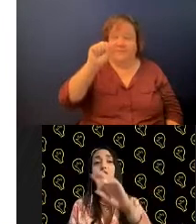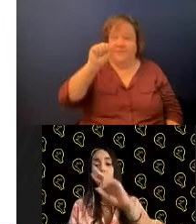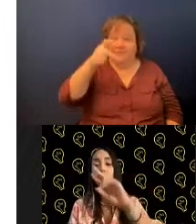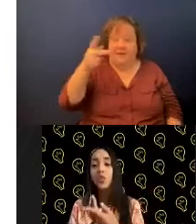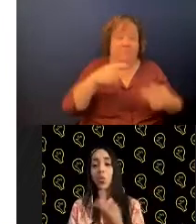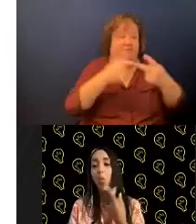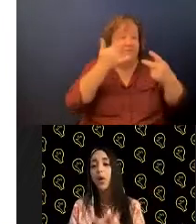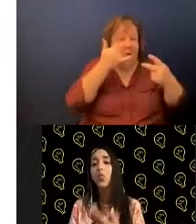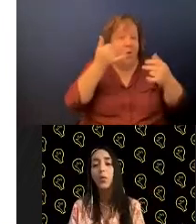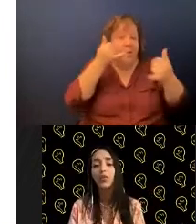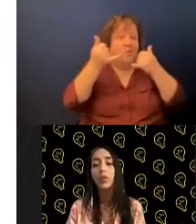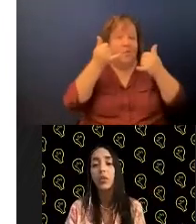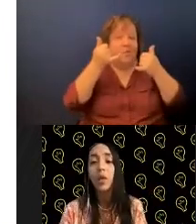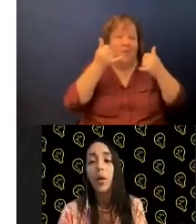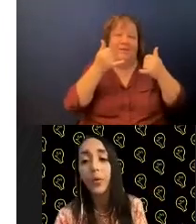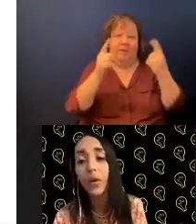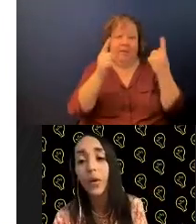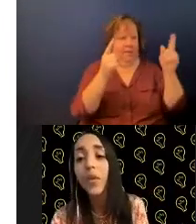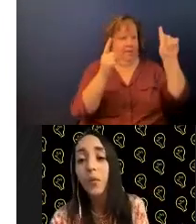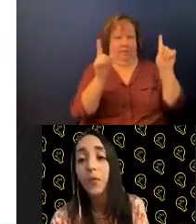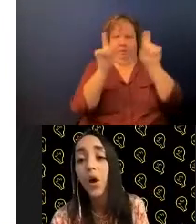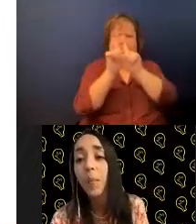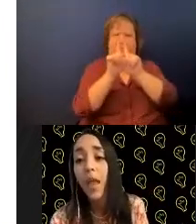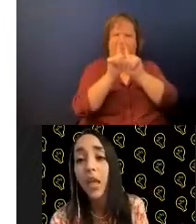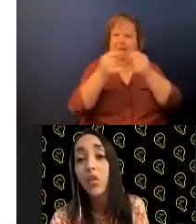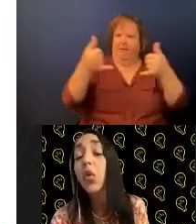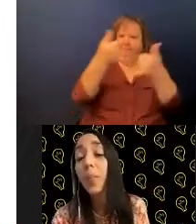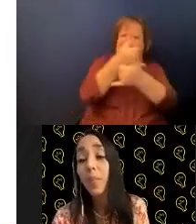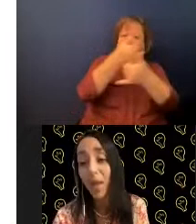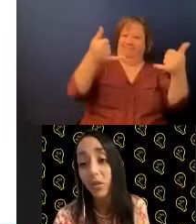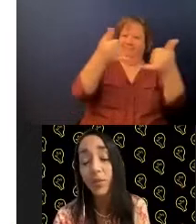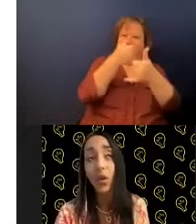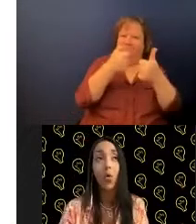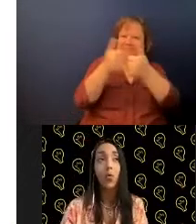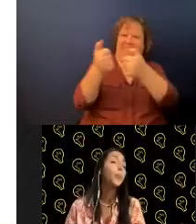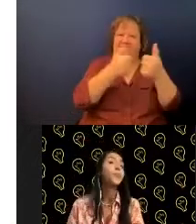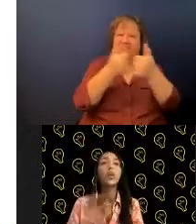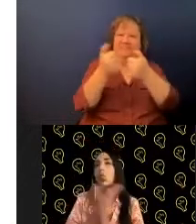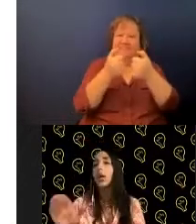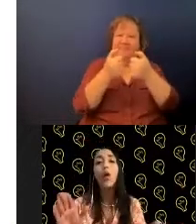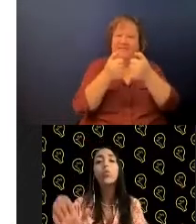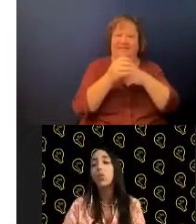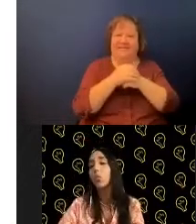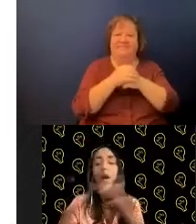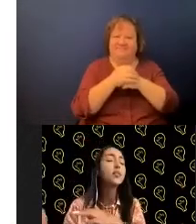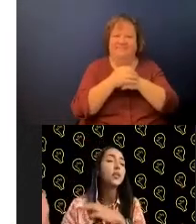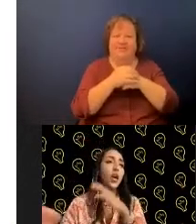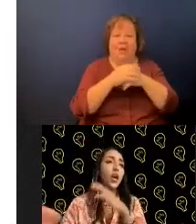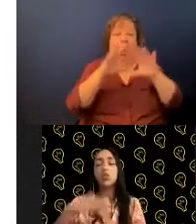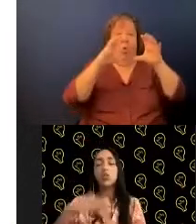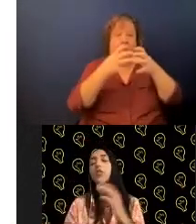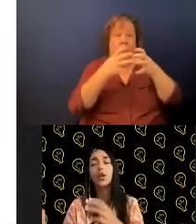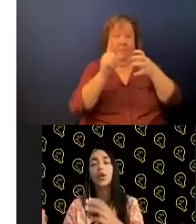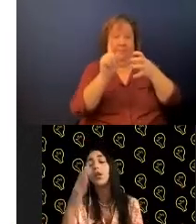also switched to a one-on-one mentorship program from a group mentorship. So group didn't work out. We went